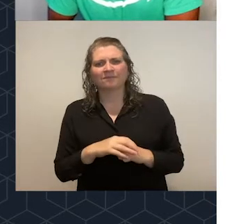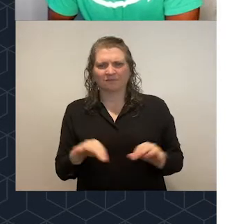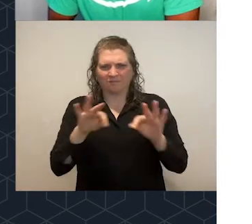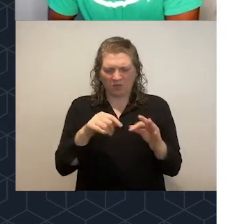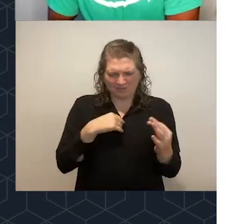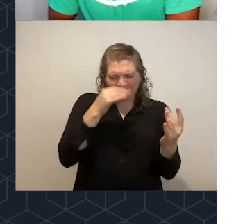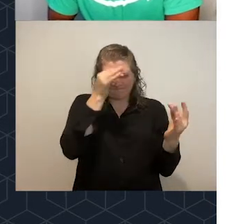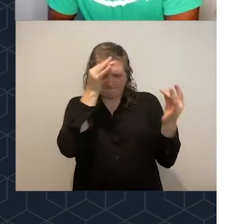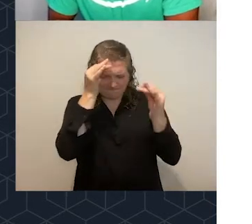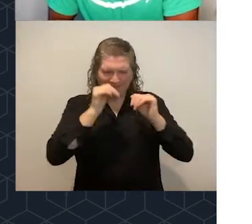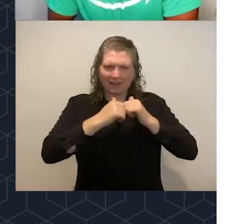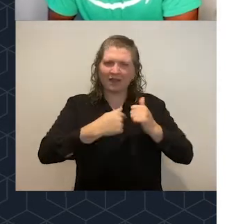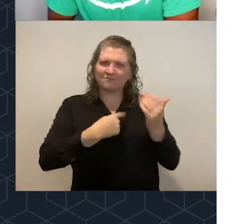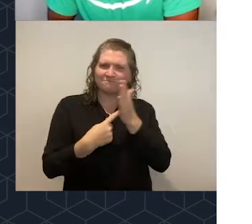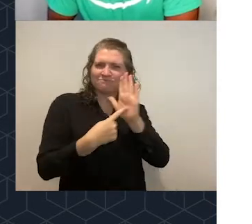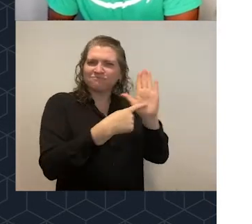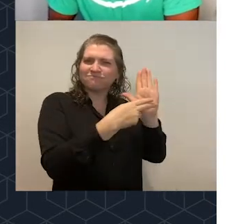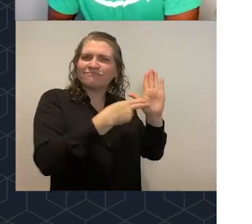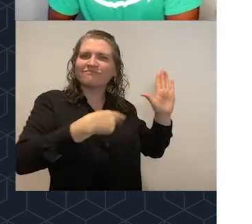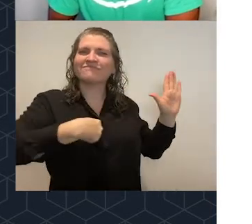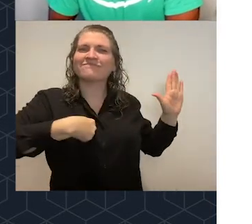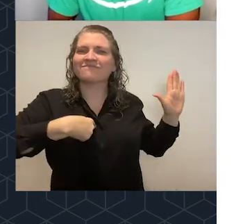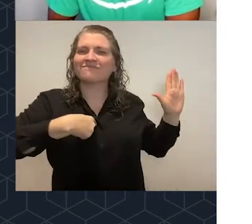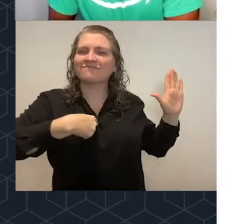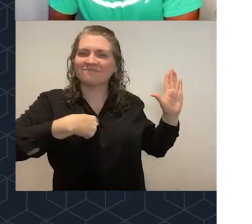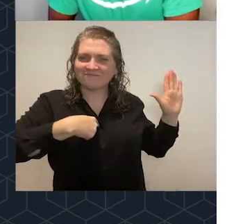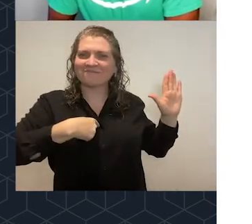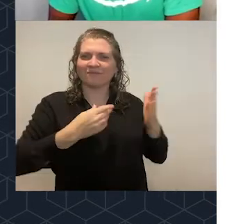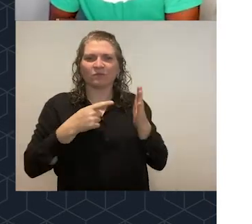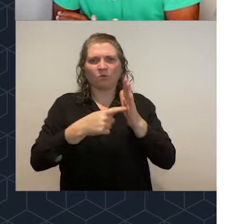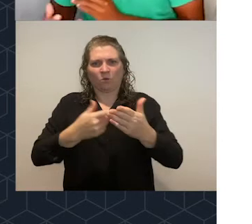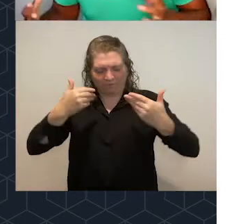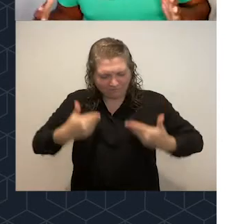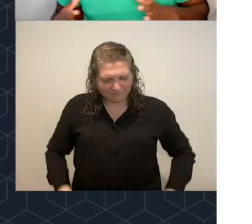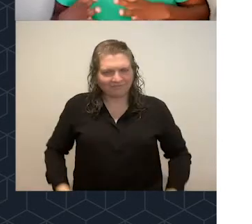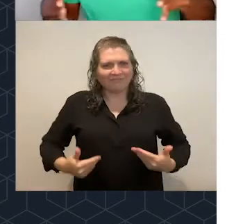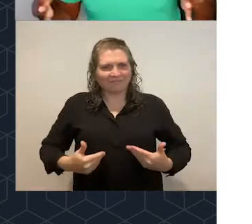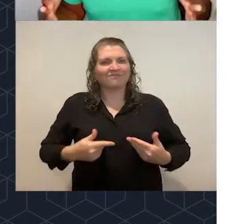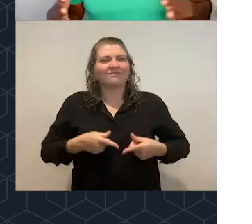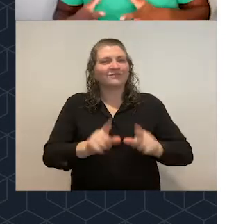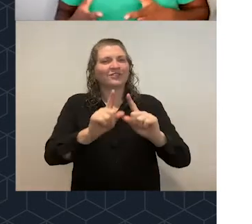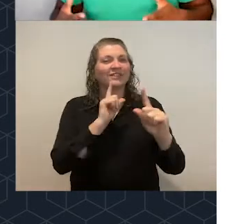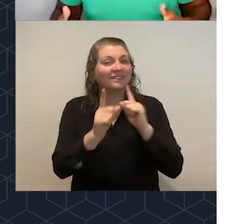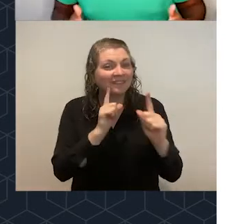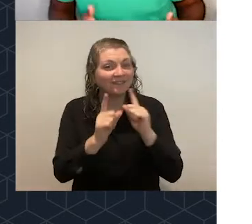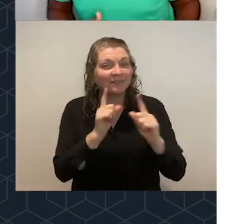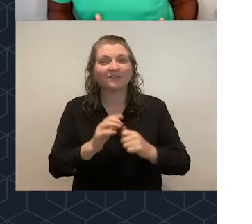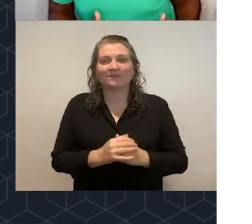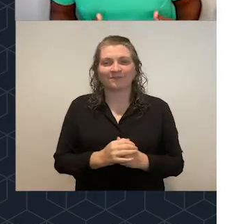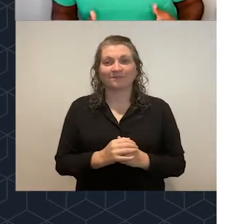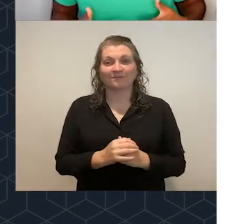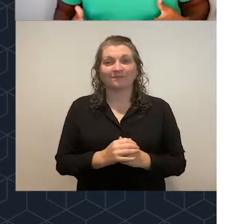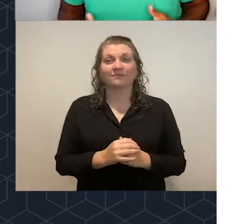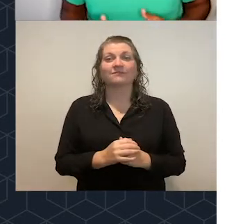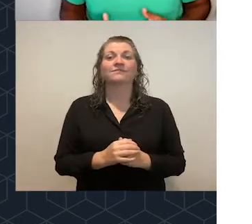had not been part of it? And so hopefully these open-ended questions are allowing you to craft your professional